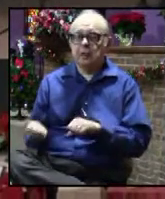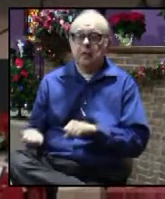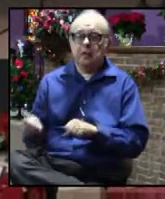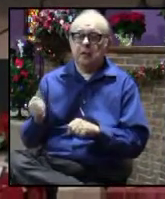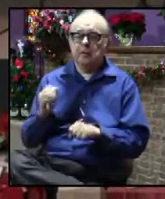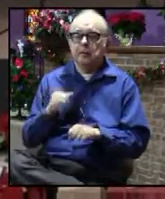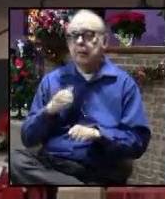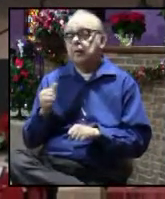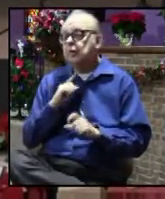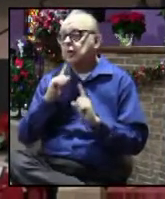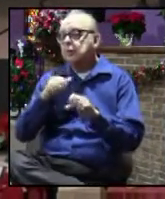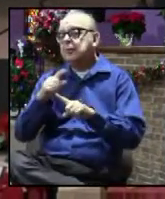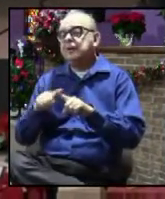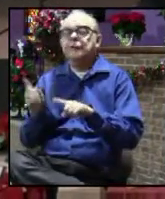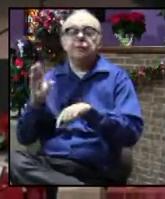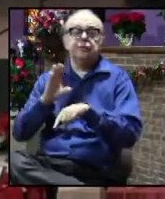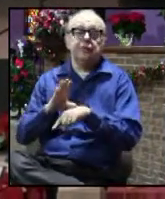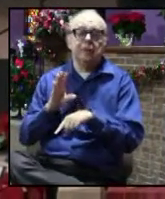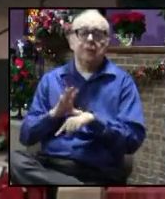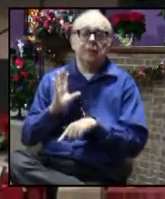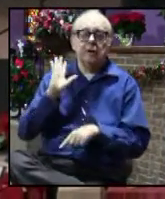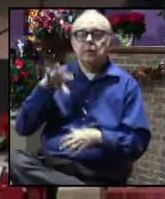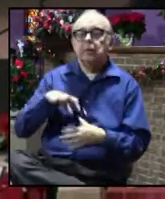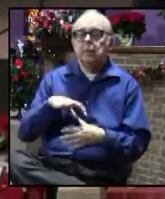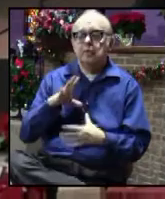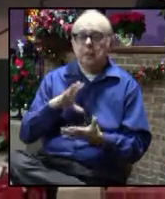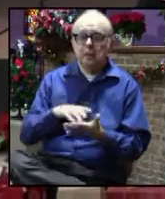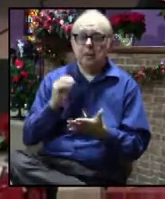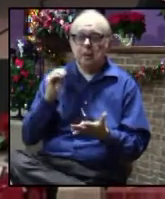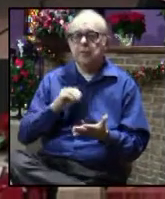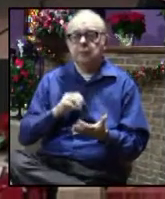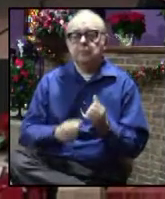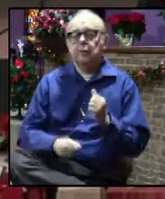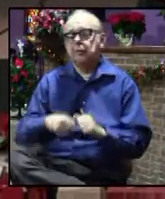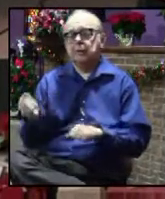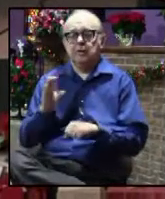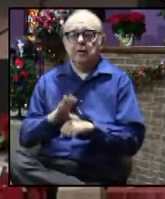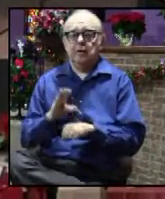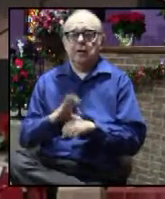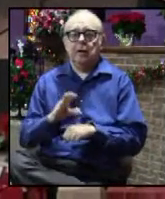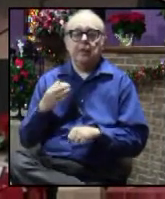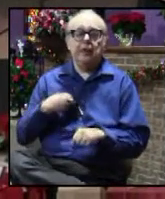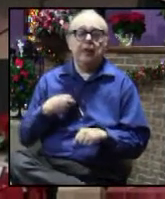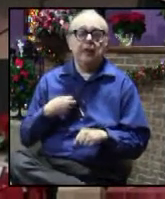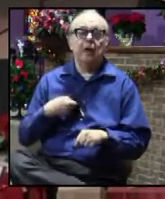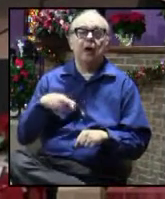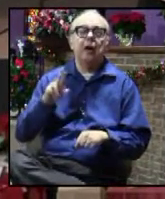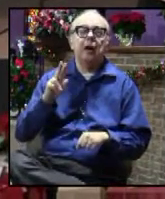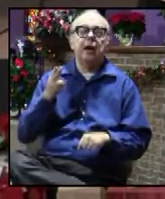ever go to another church, you'll find that in most other churches, they have rhythm.